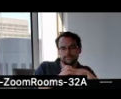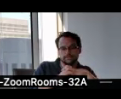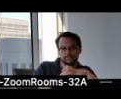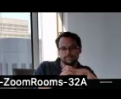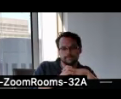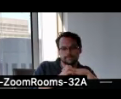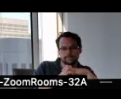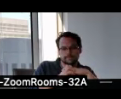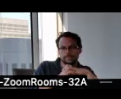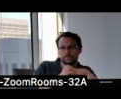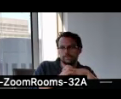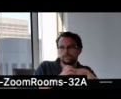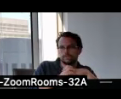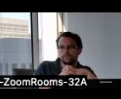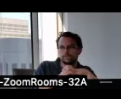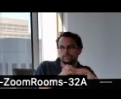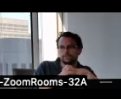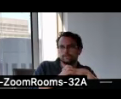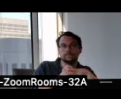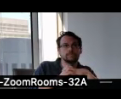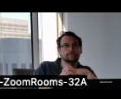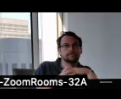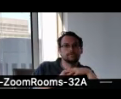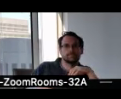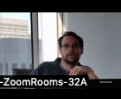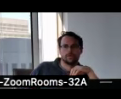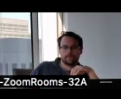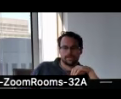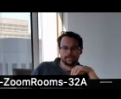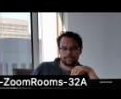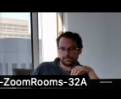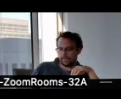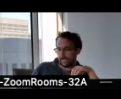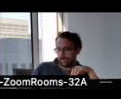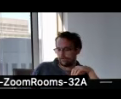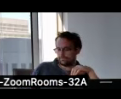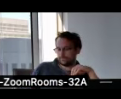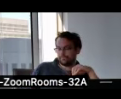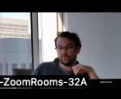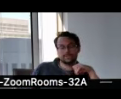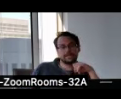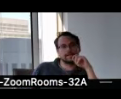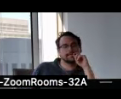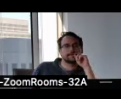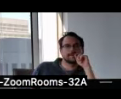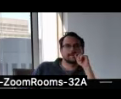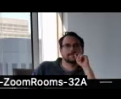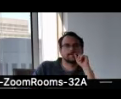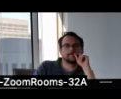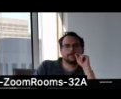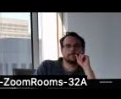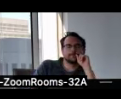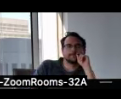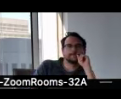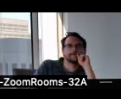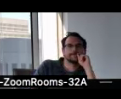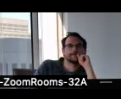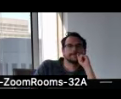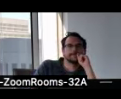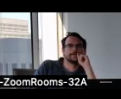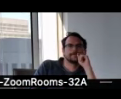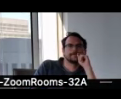next. Daniel, we have more. I I'll give to 410. I think I gotta run at